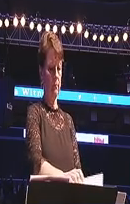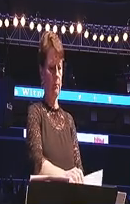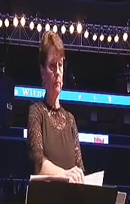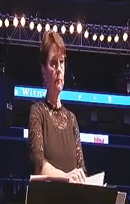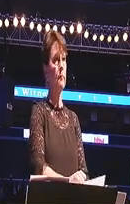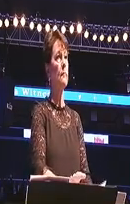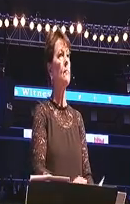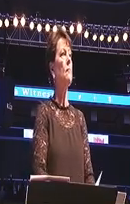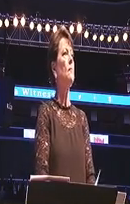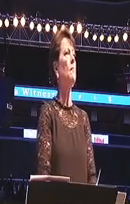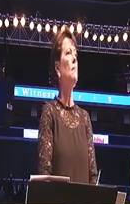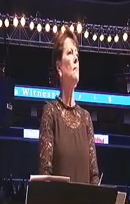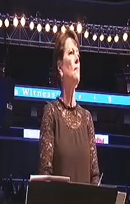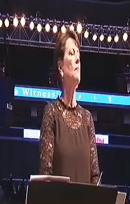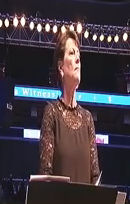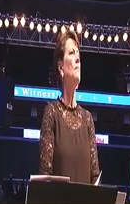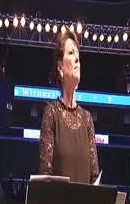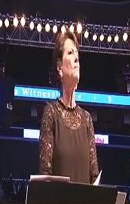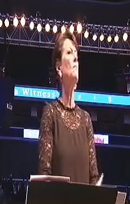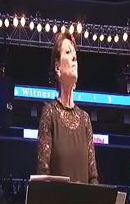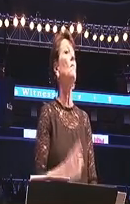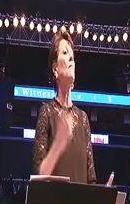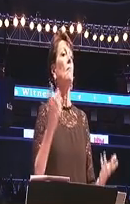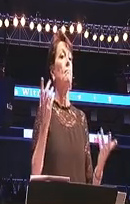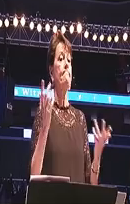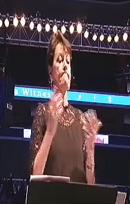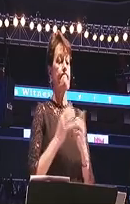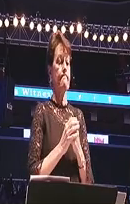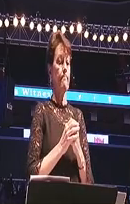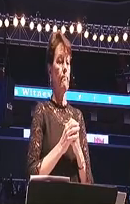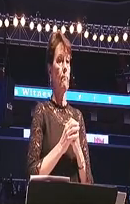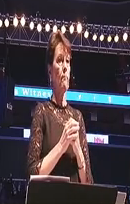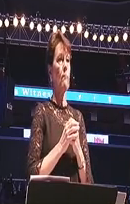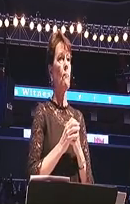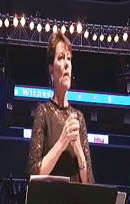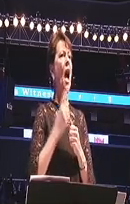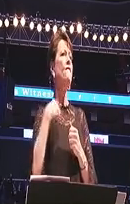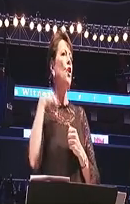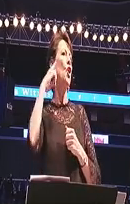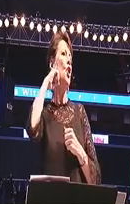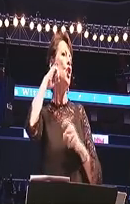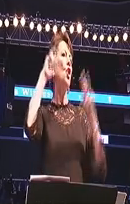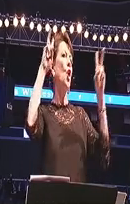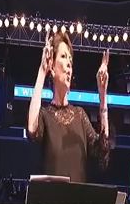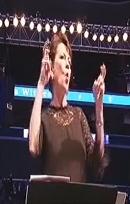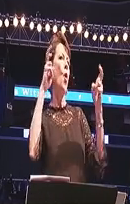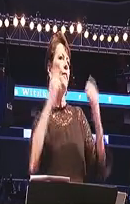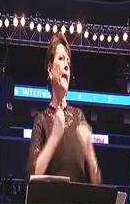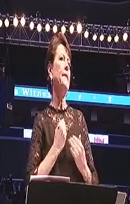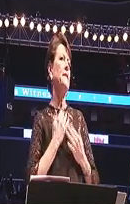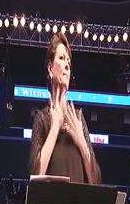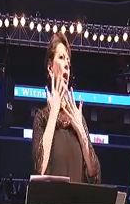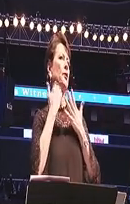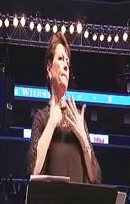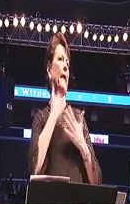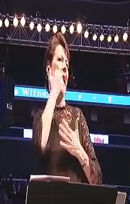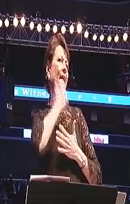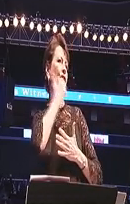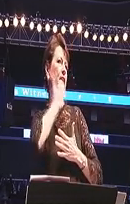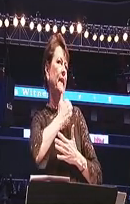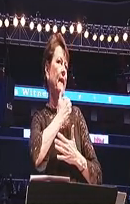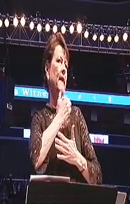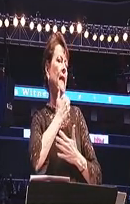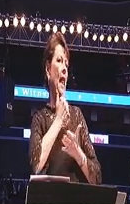You see, I've heard this particular quote that inspires me every day and gets me